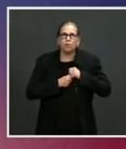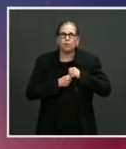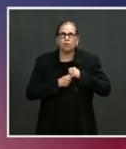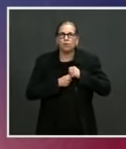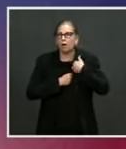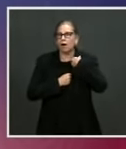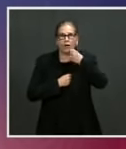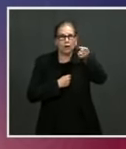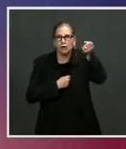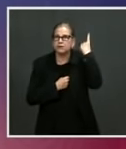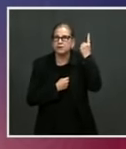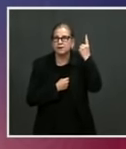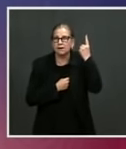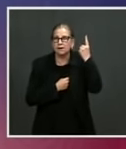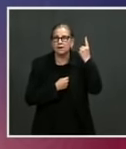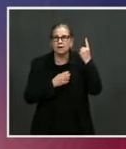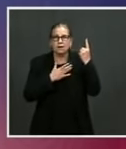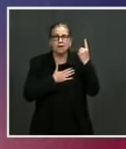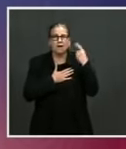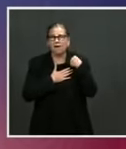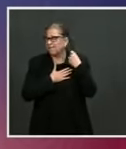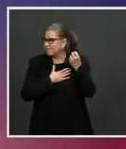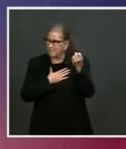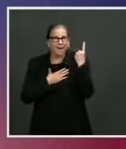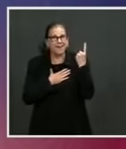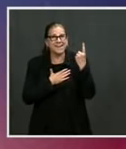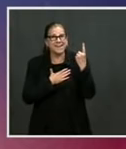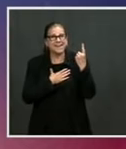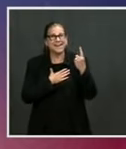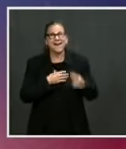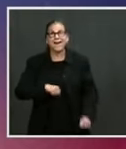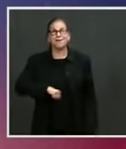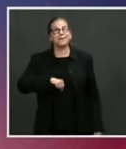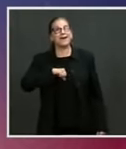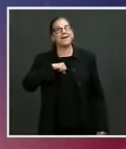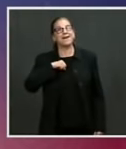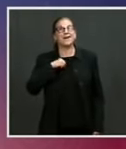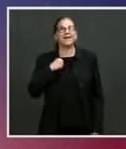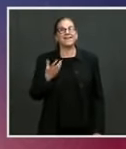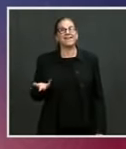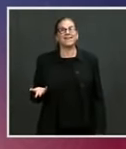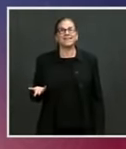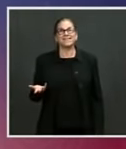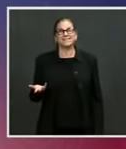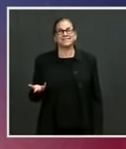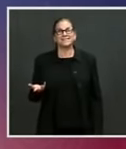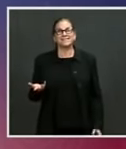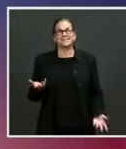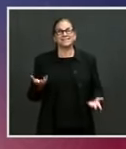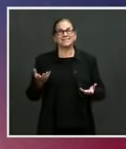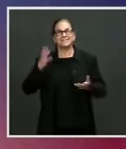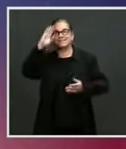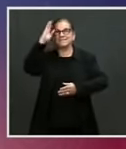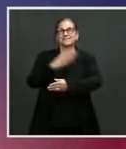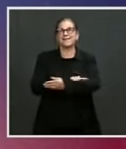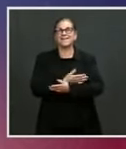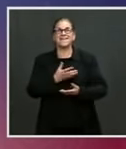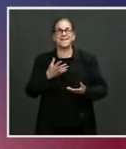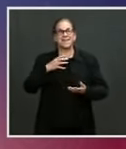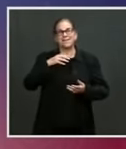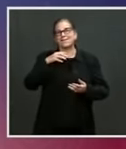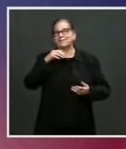the incredible pride you felt seeing your loved one wear the uniform of our country and the